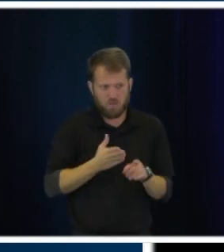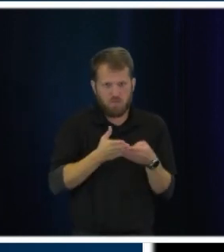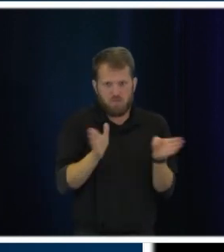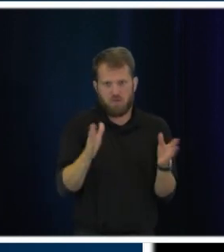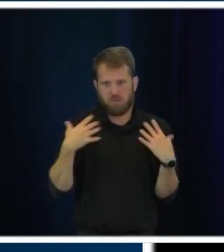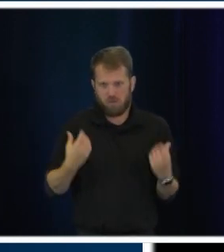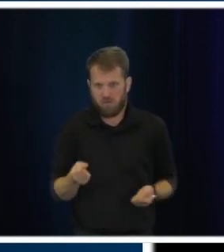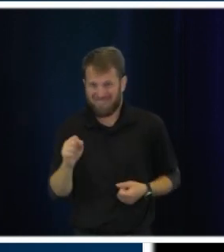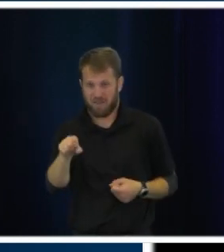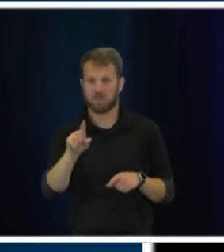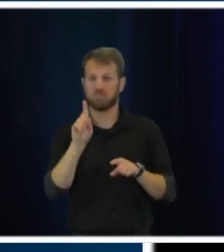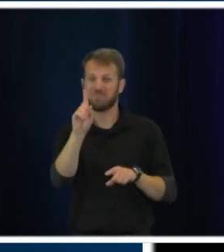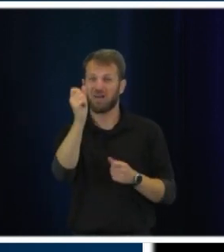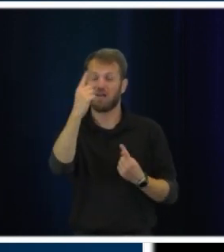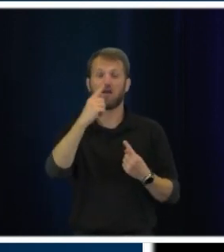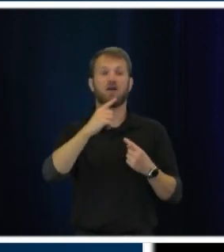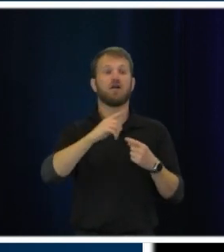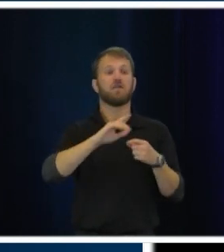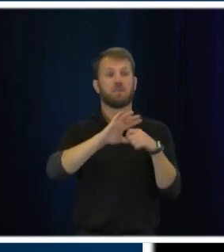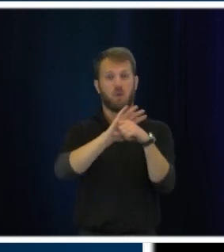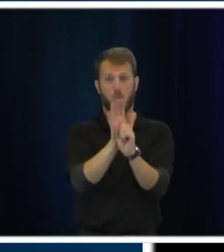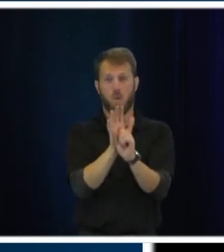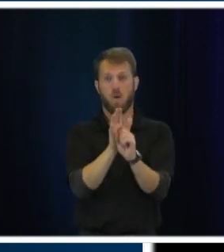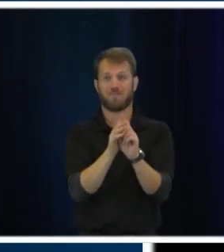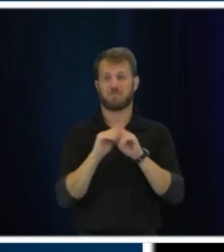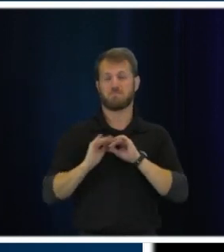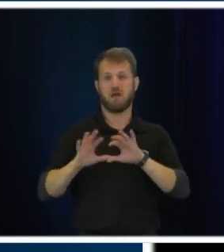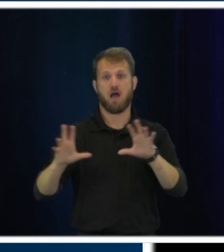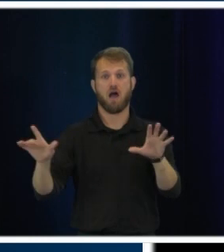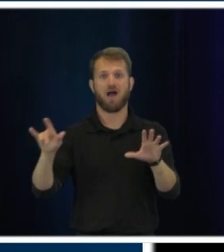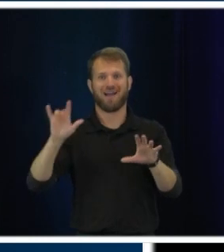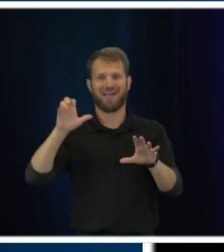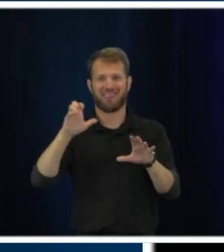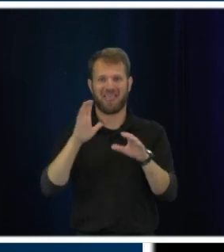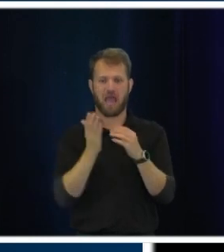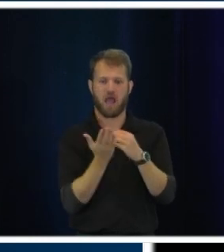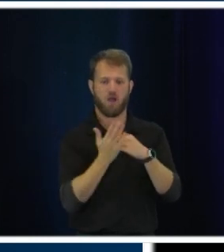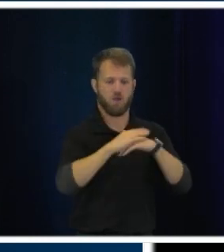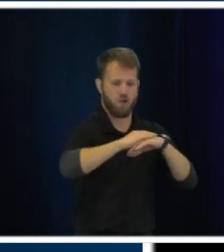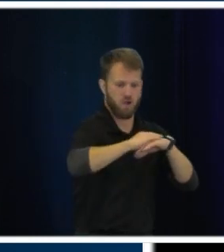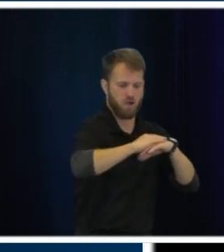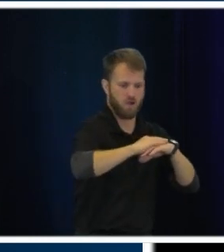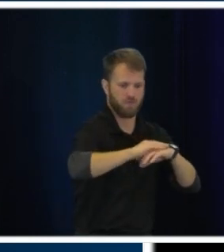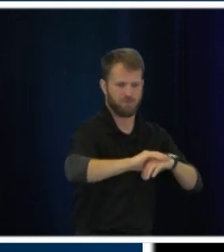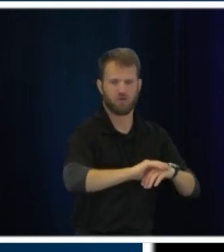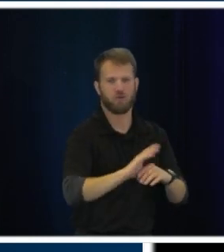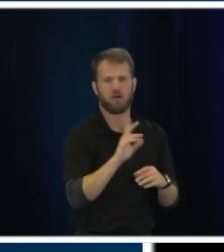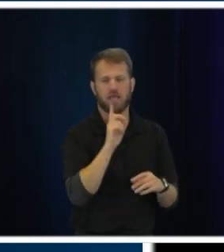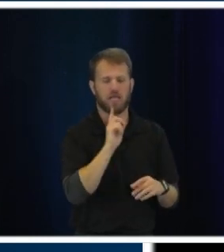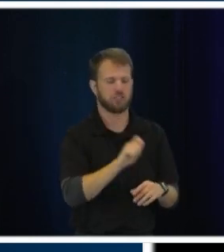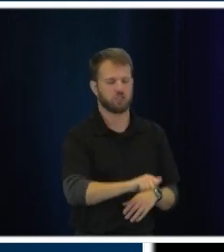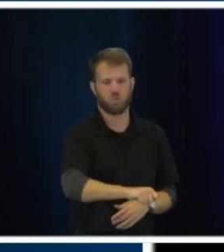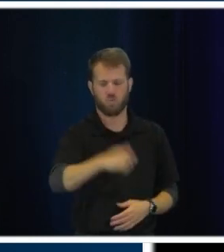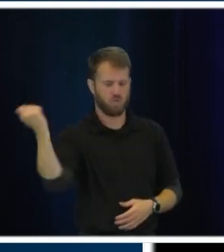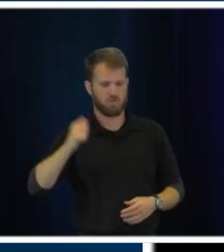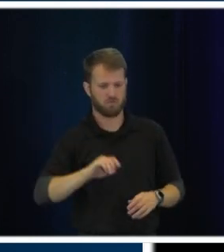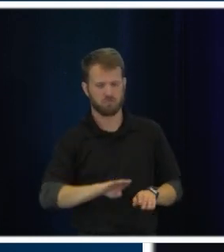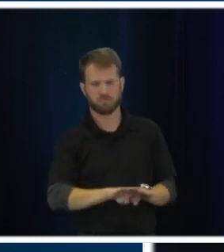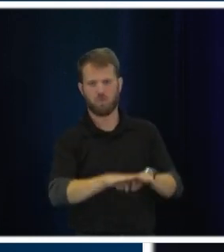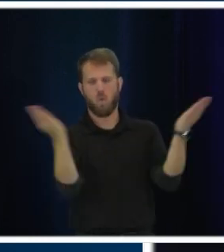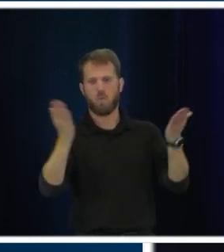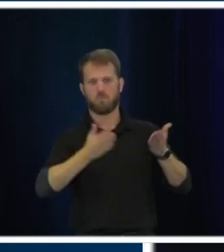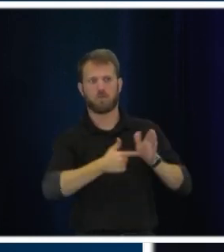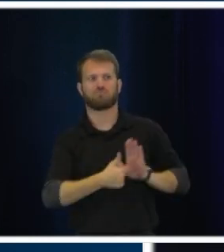really the pandemic and COVID-19 ripped the Band-Aid off of that issue because it allowed the world to see that